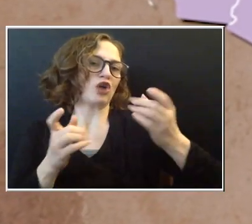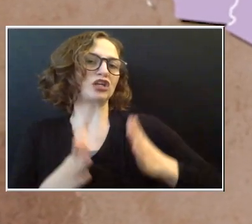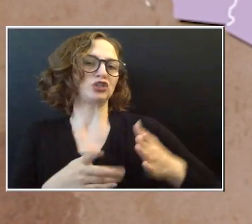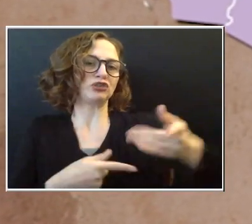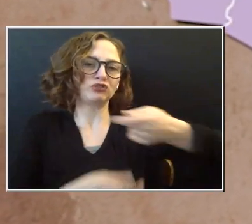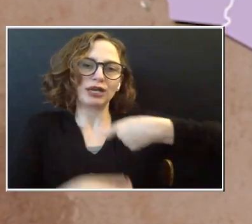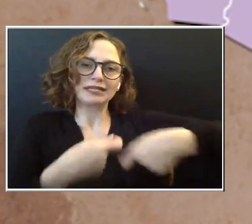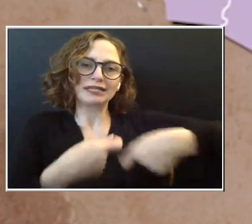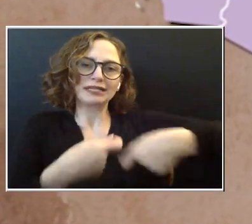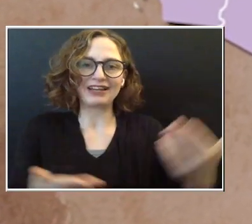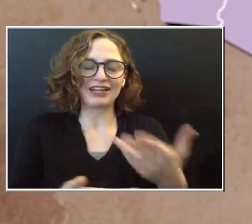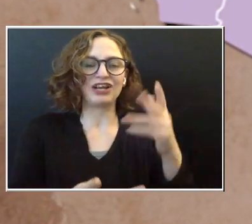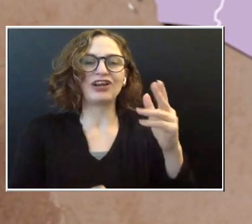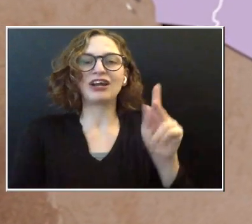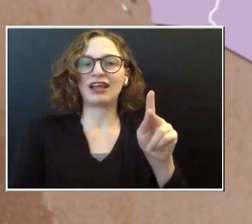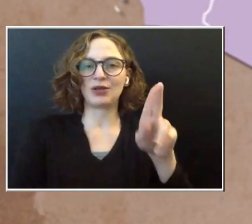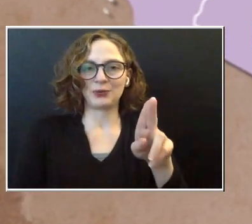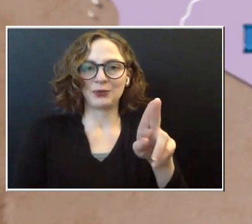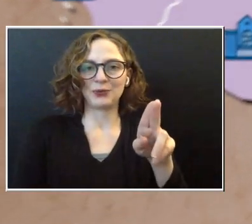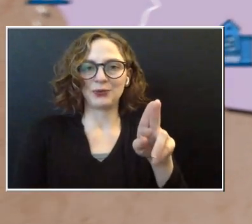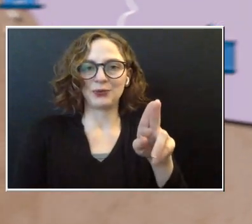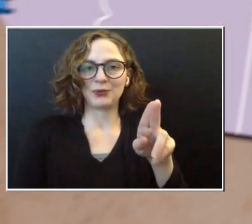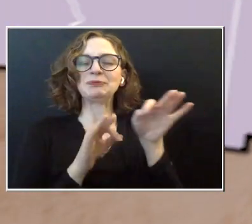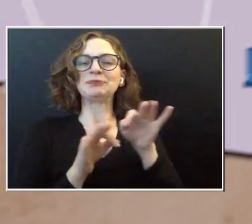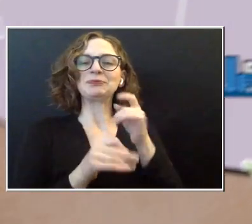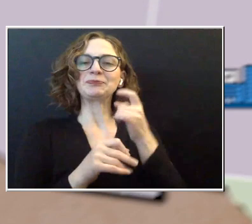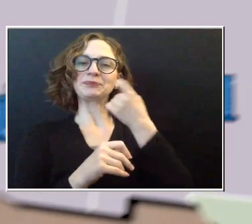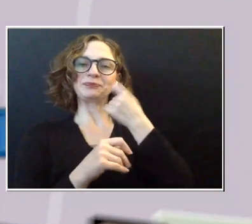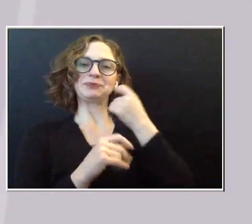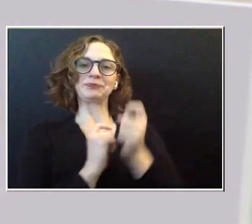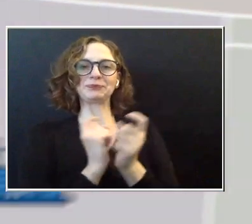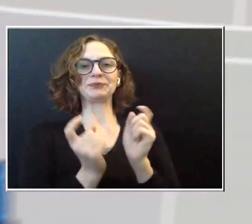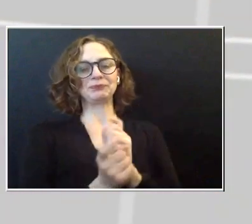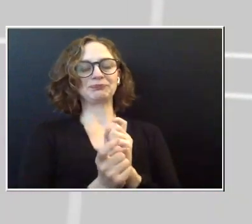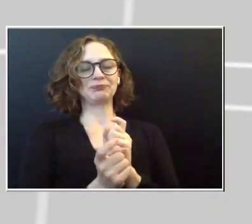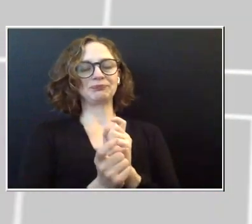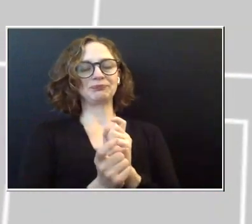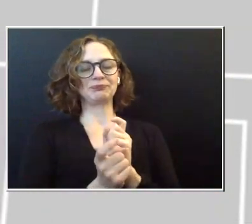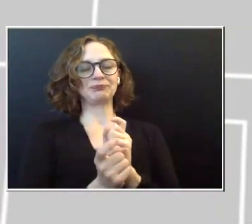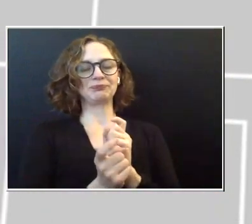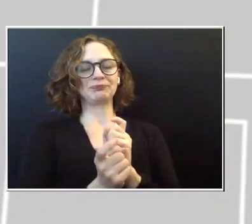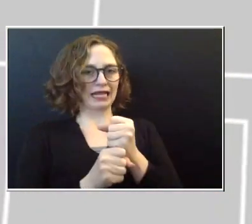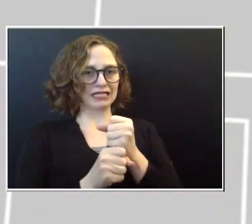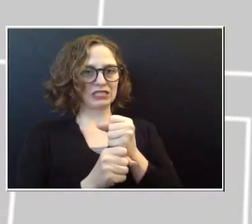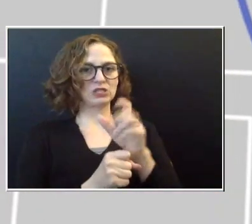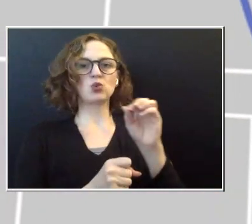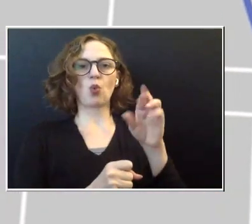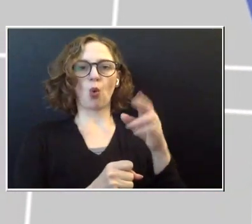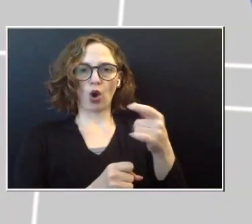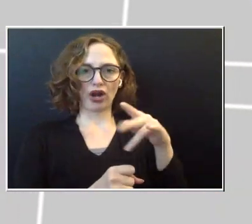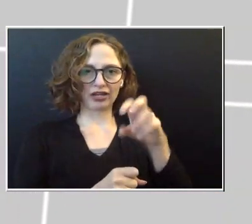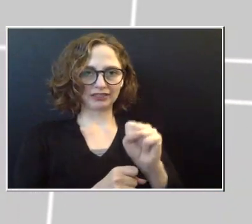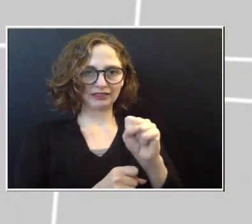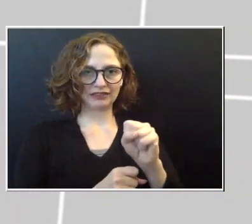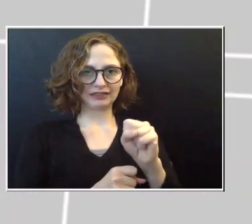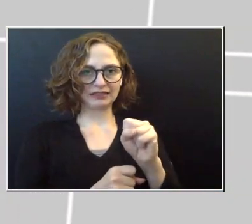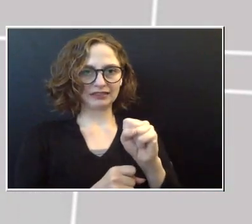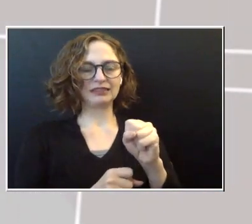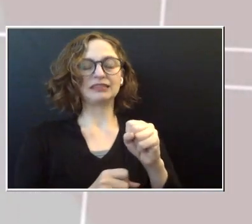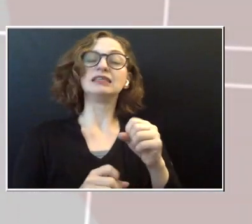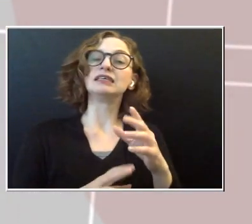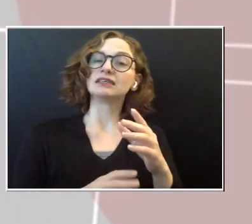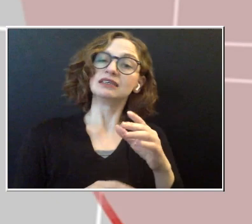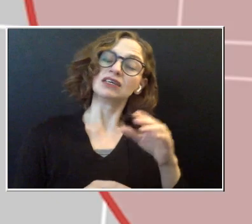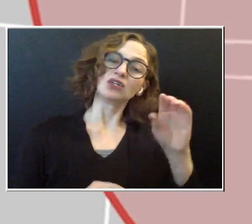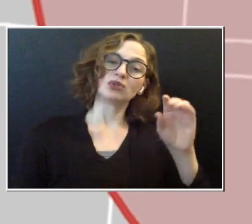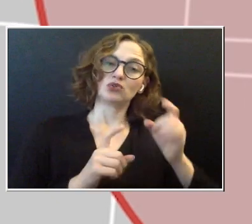to organ allocation. In the attempts to make things more fair, they took away those donor service areas, and they've developed a system called concentric